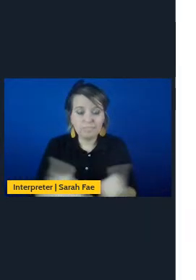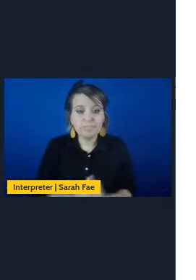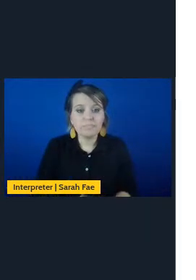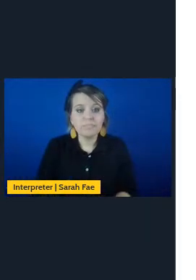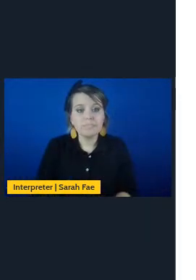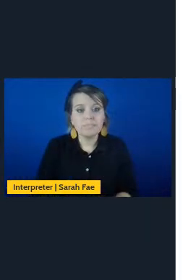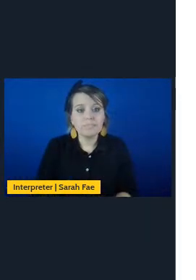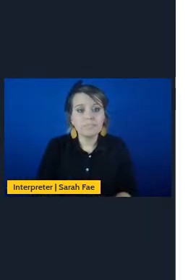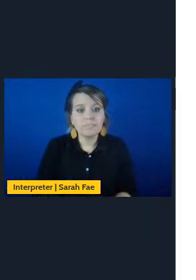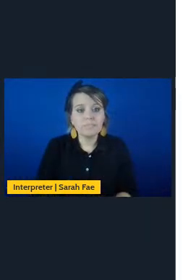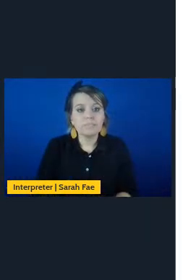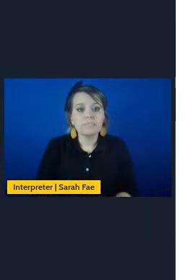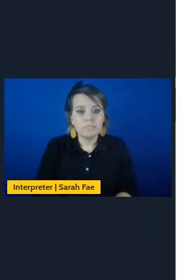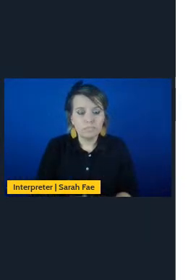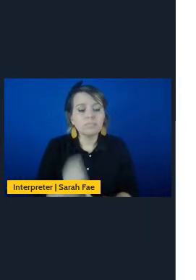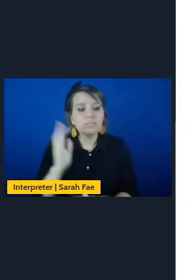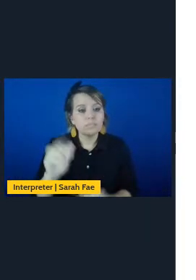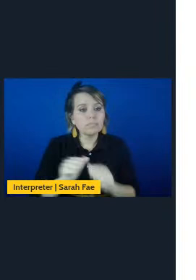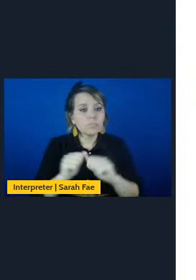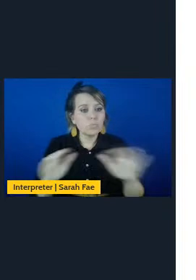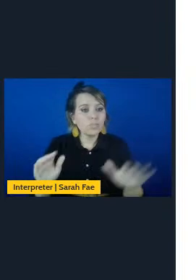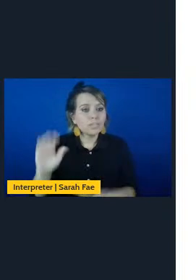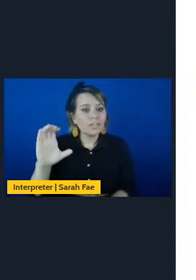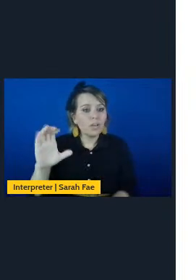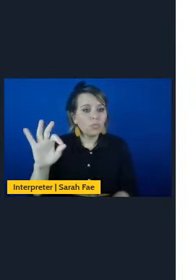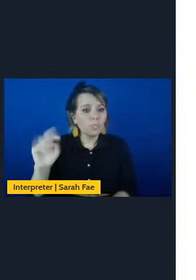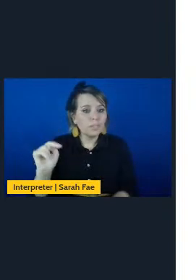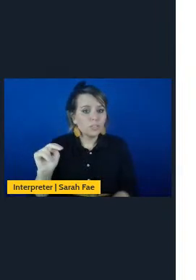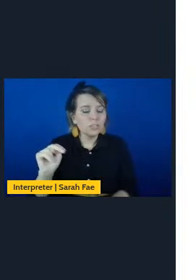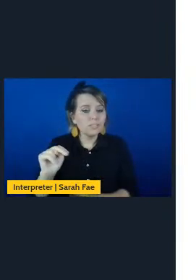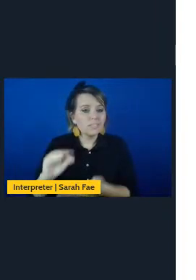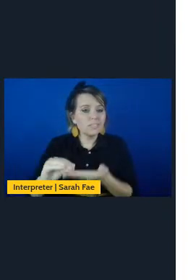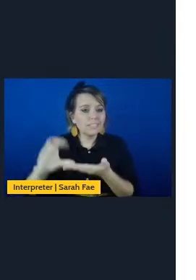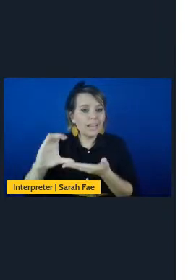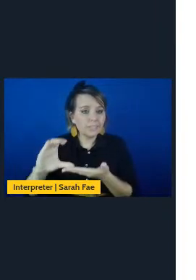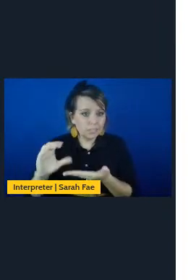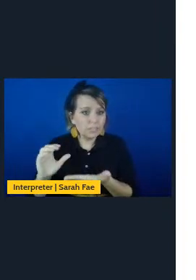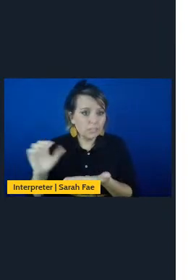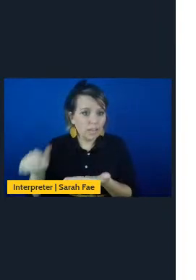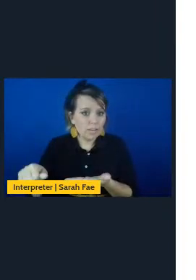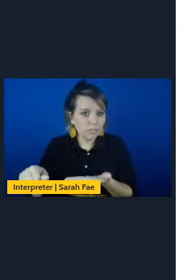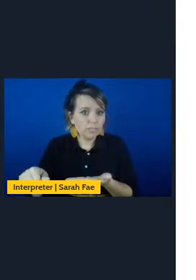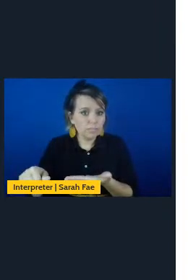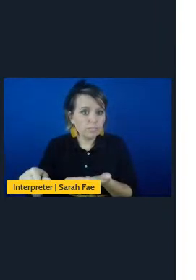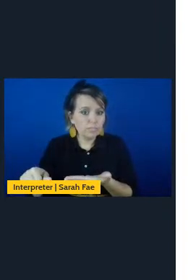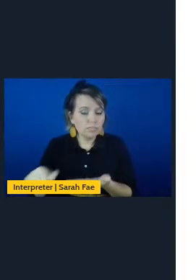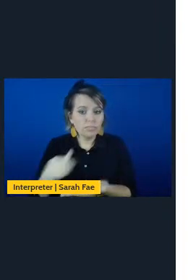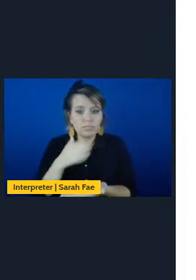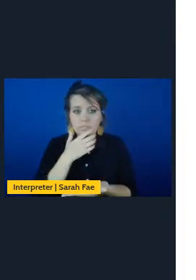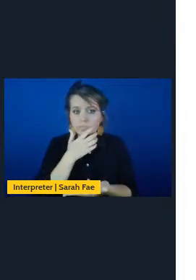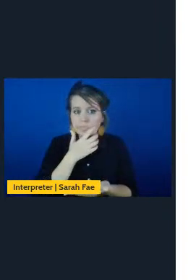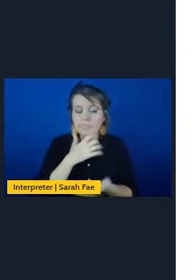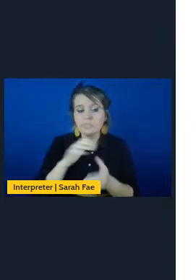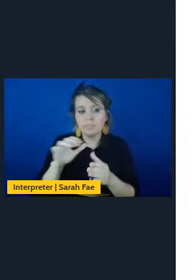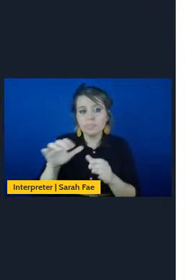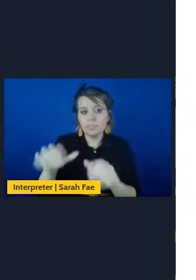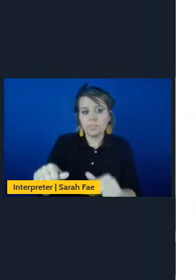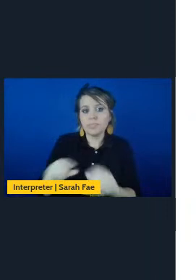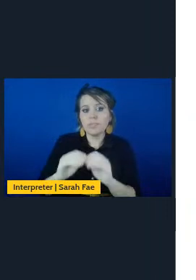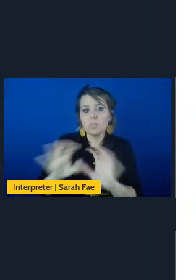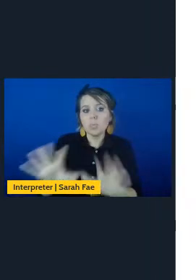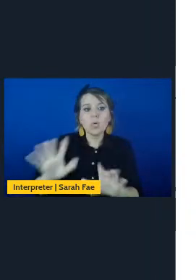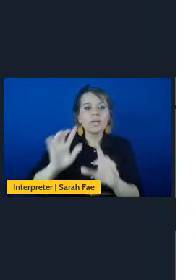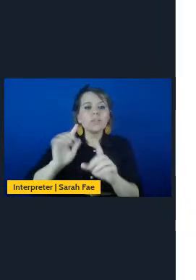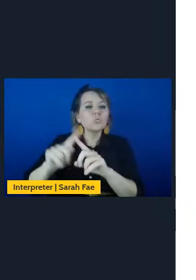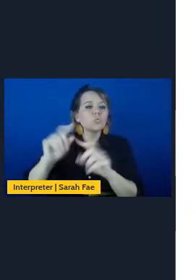can deploy CloudFormation stacks, which is nice since we are using CDK. It can deploy to multiple environments on